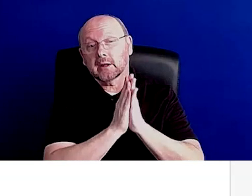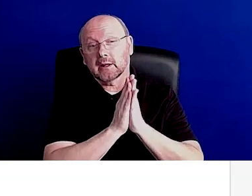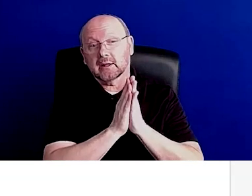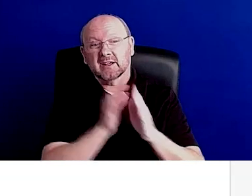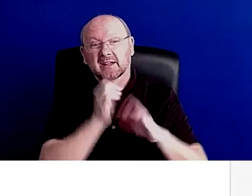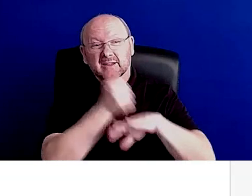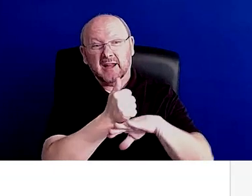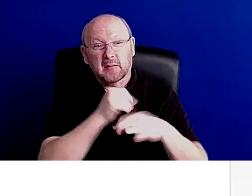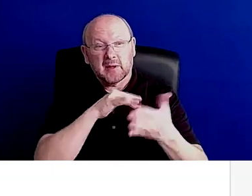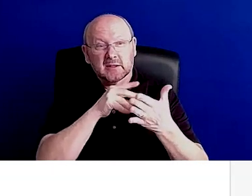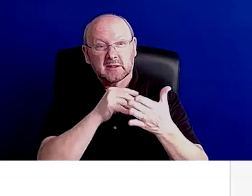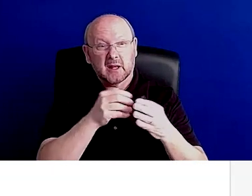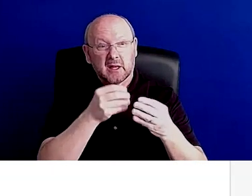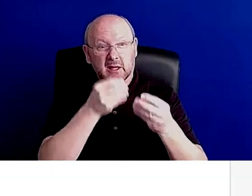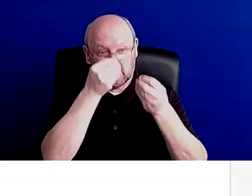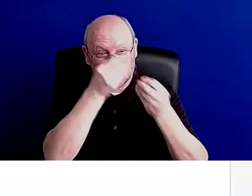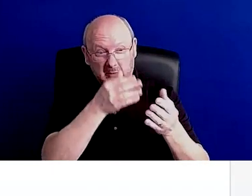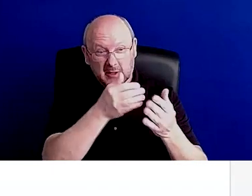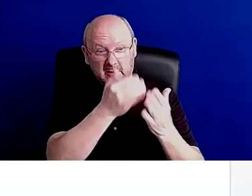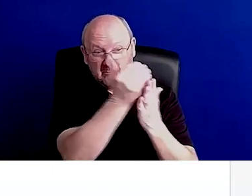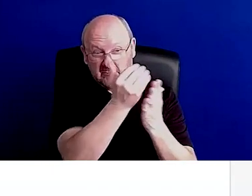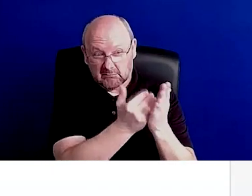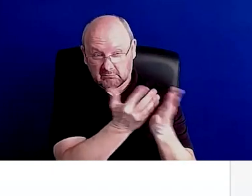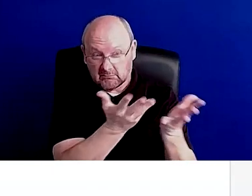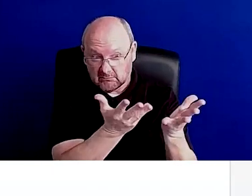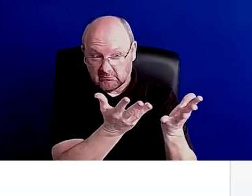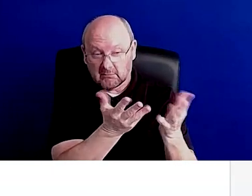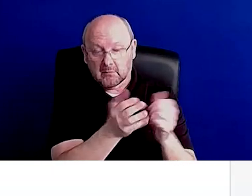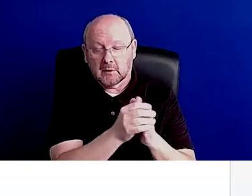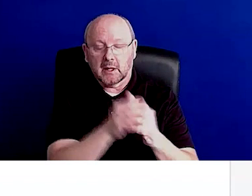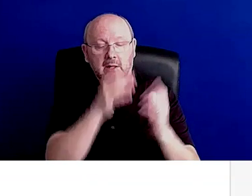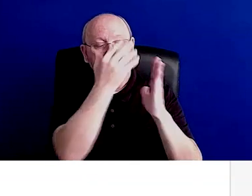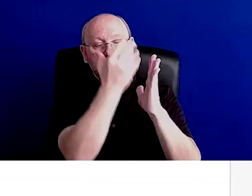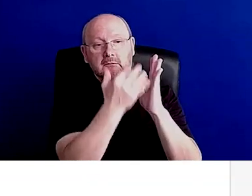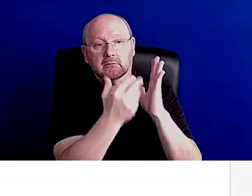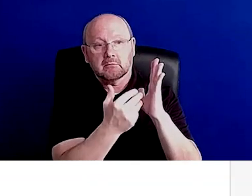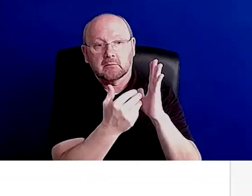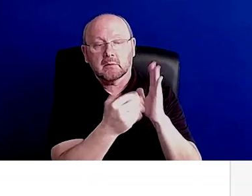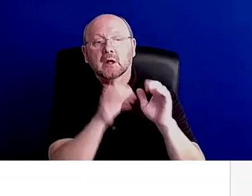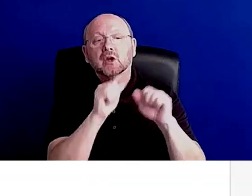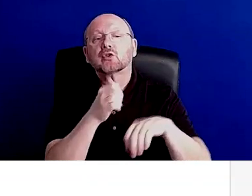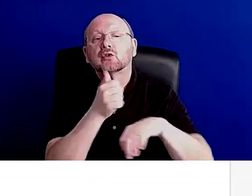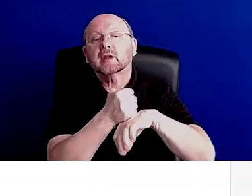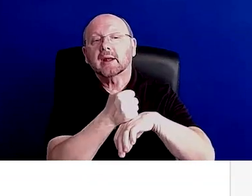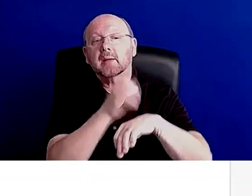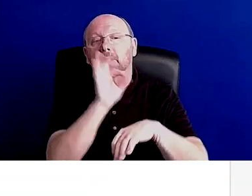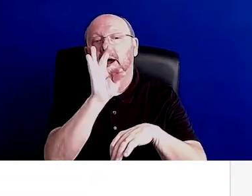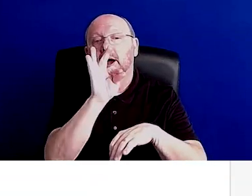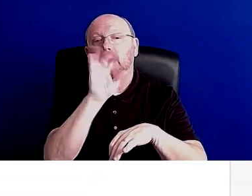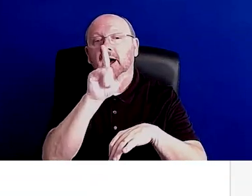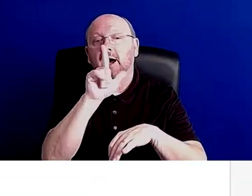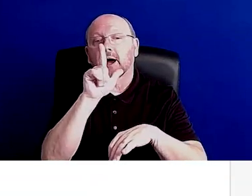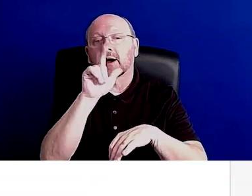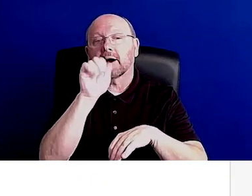the PowerPoint, and it did that. You can even go down to things as basic as like, can you make me flashcards for a specific